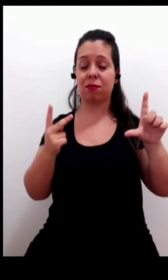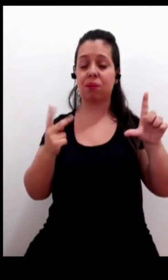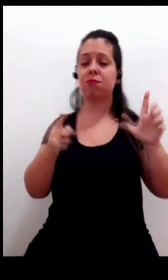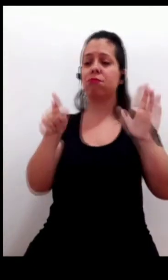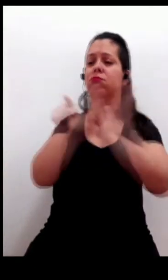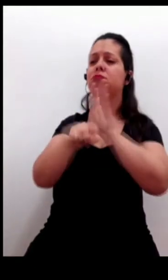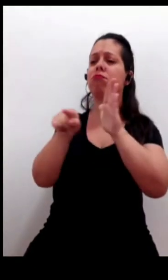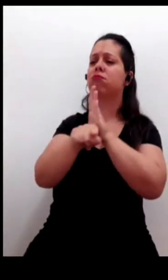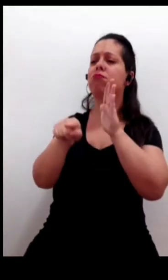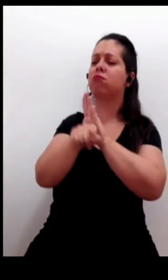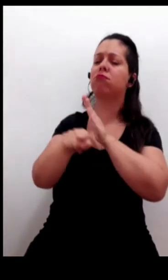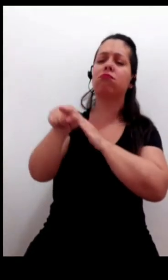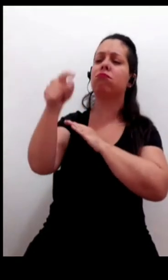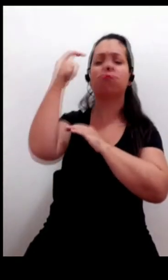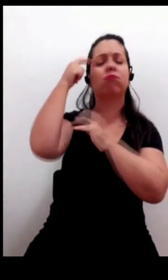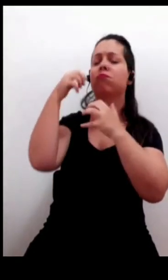thinking.